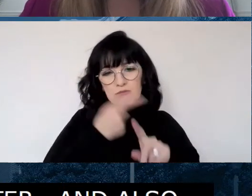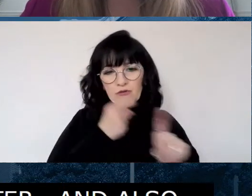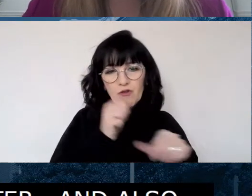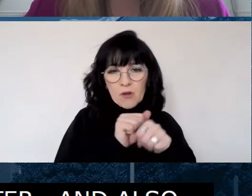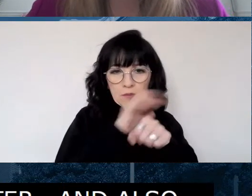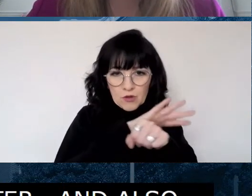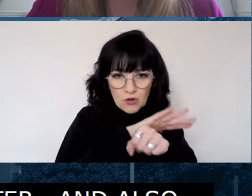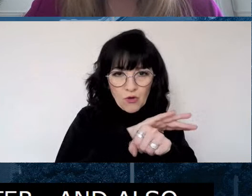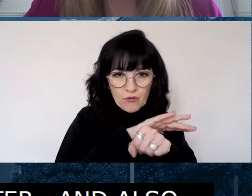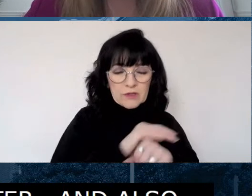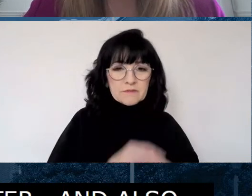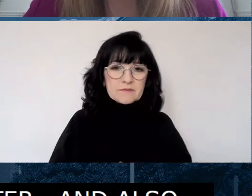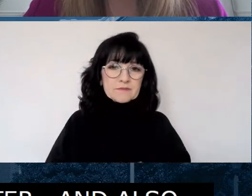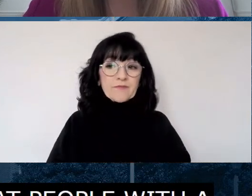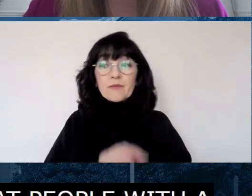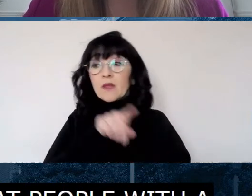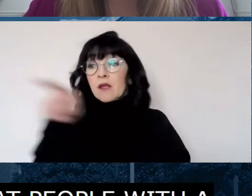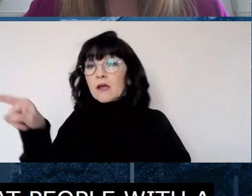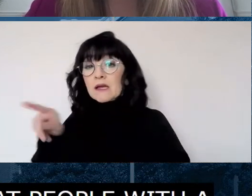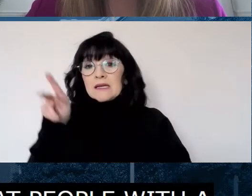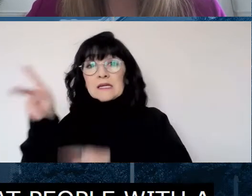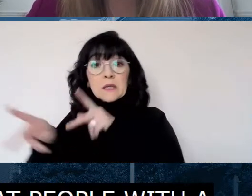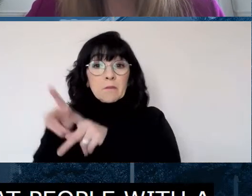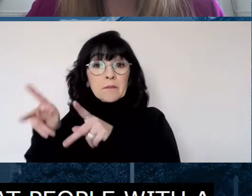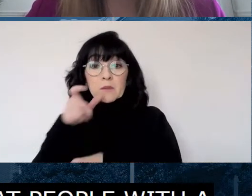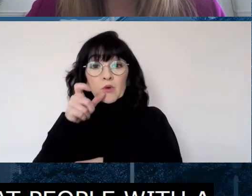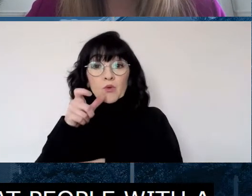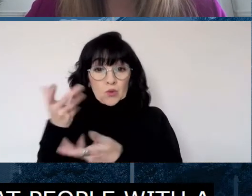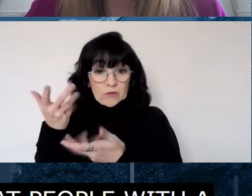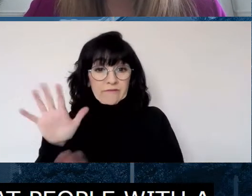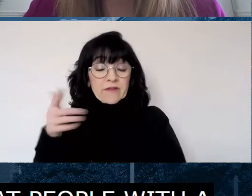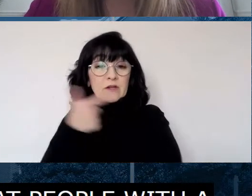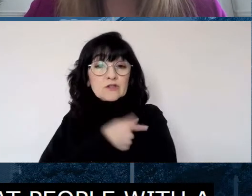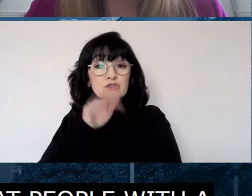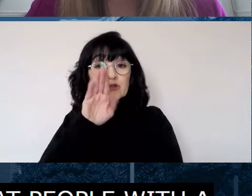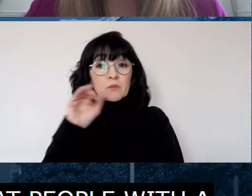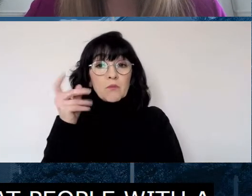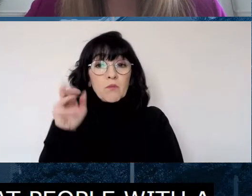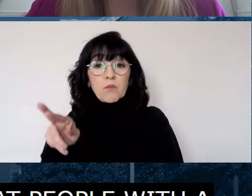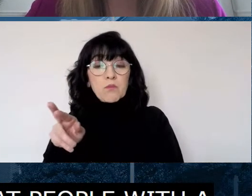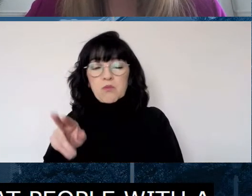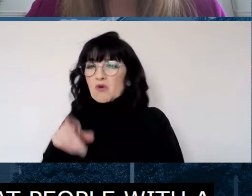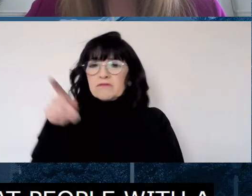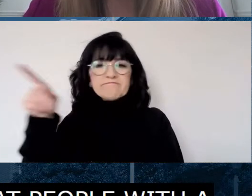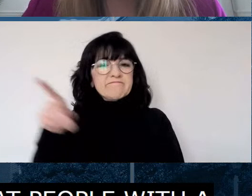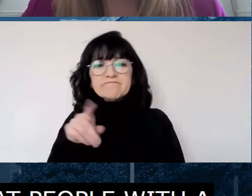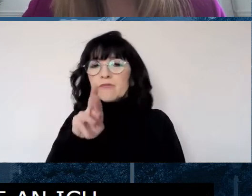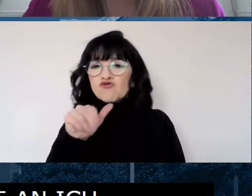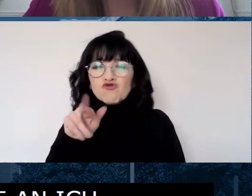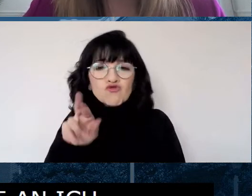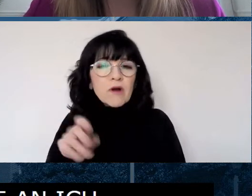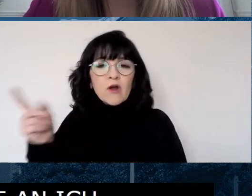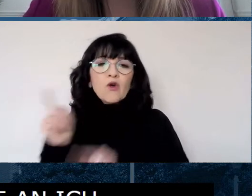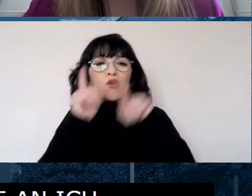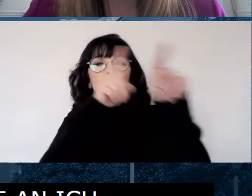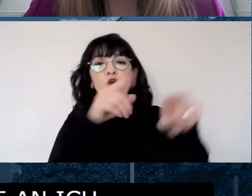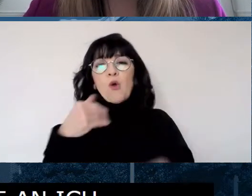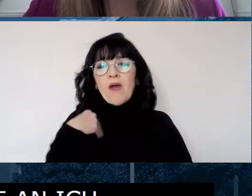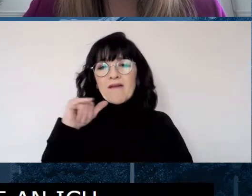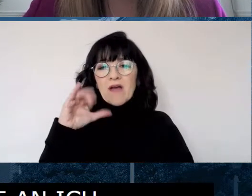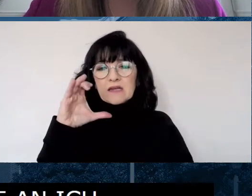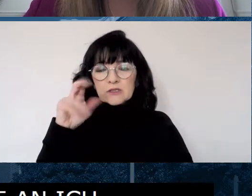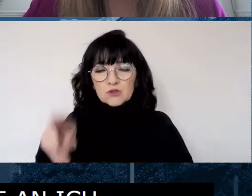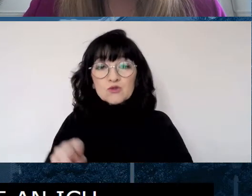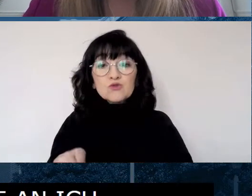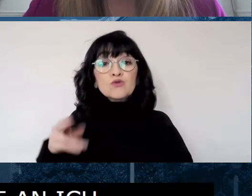likely to have an ICU admission or to require being put on a ventilator. So again, lots of